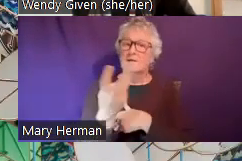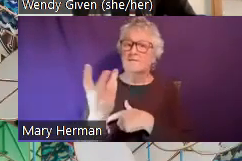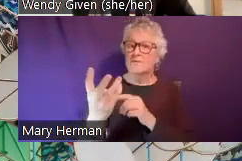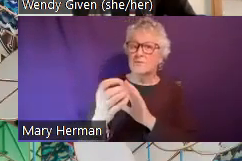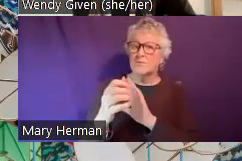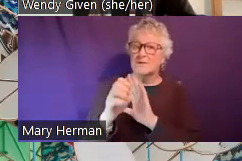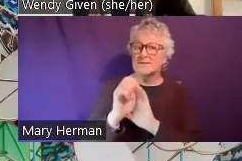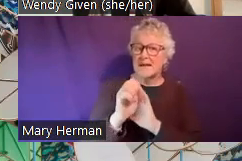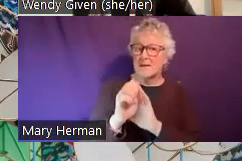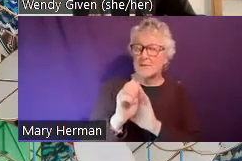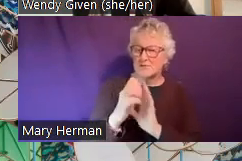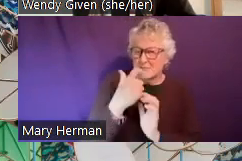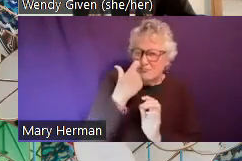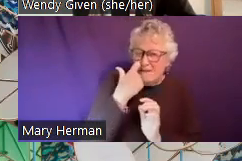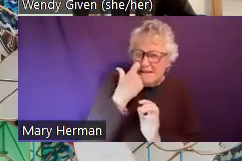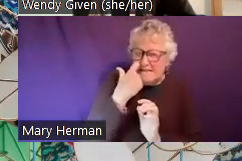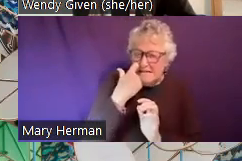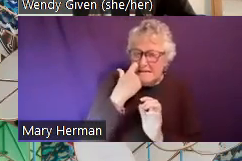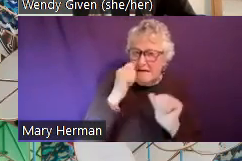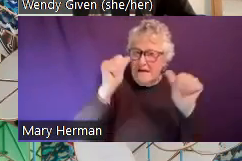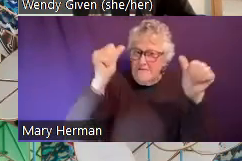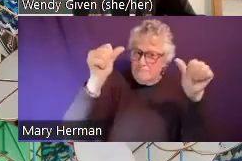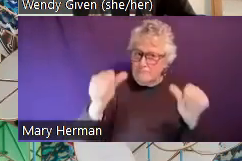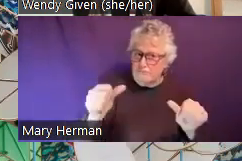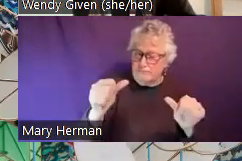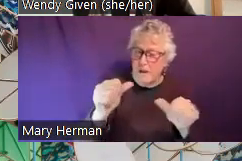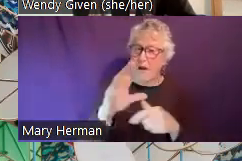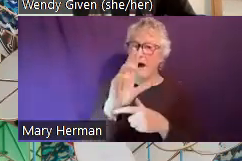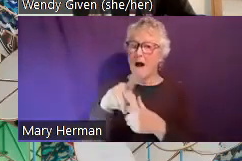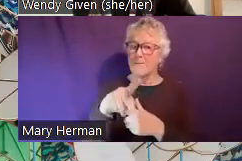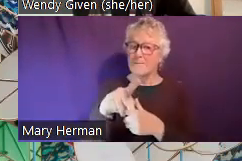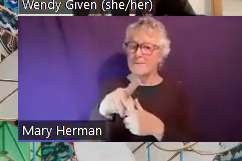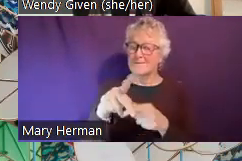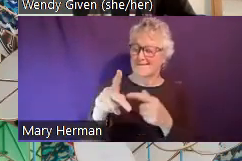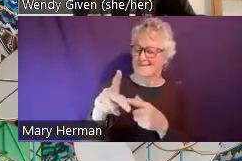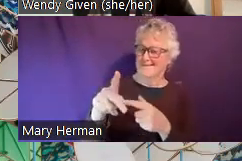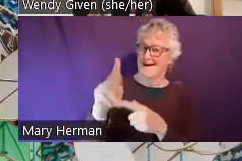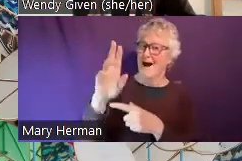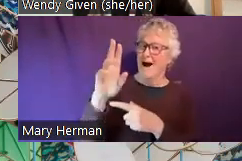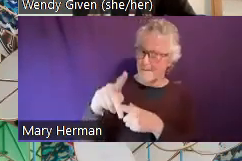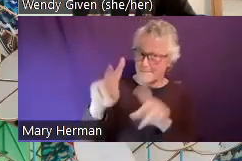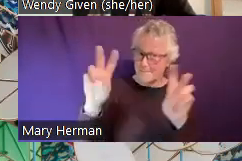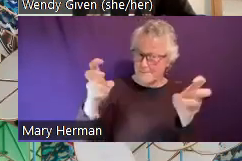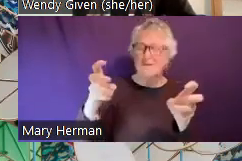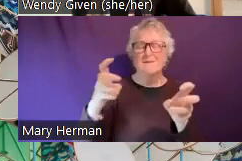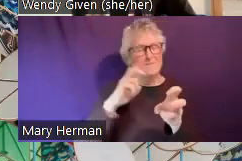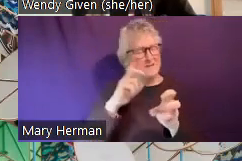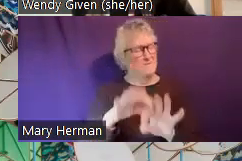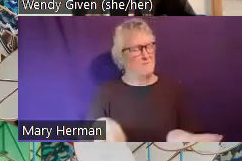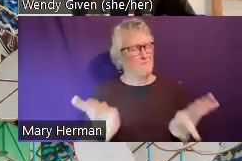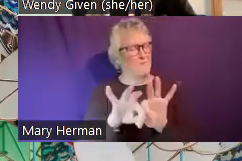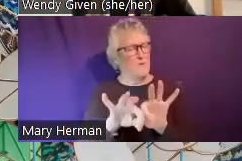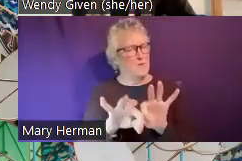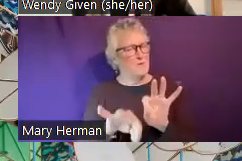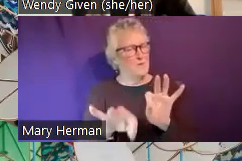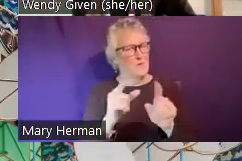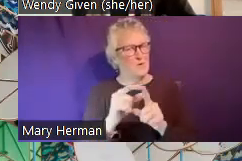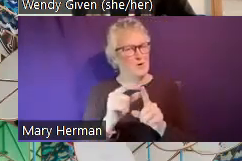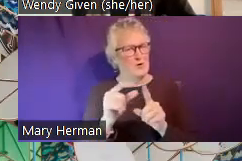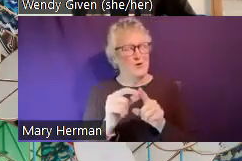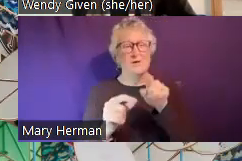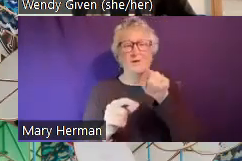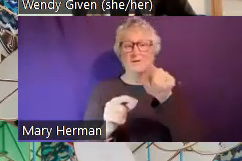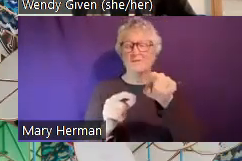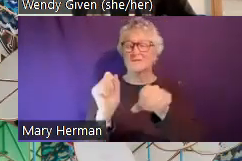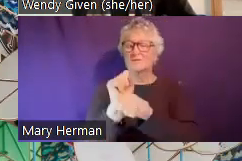up at the Port, up being the operative word perhaps for this one. This is an artwork from Jacob